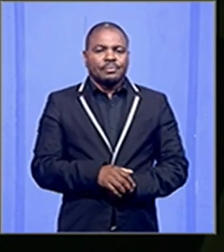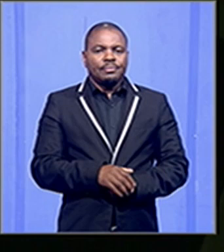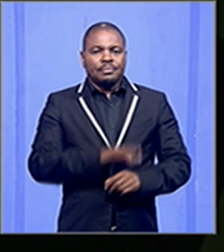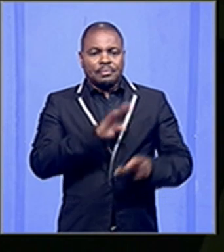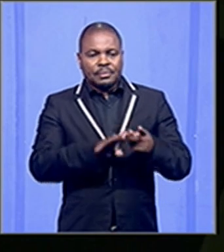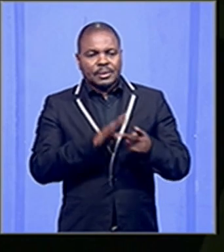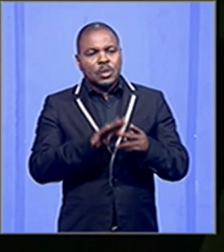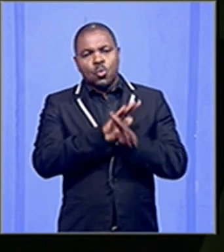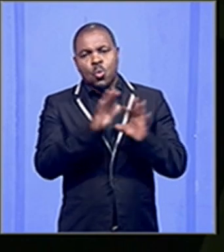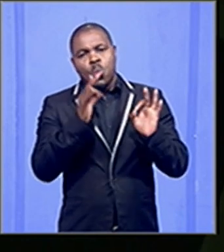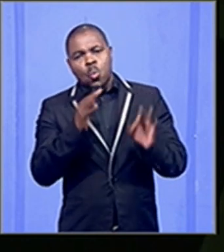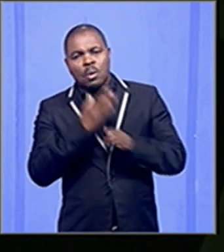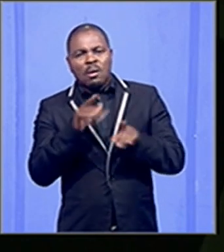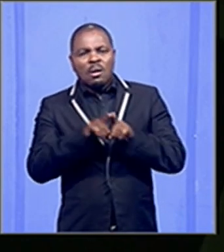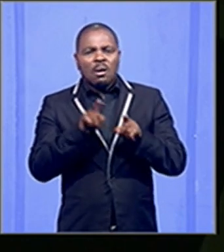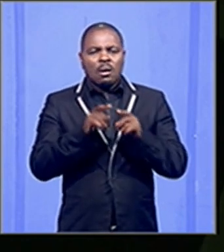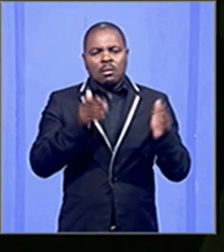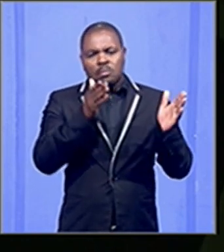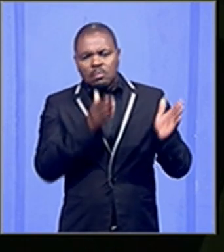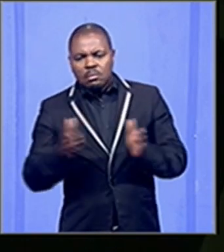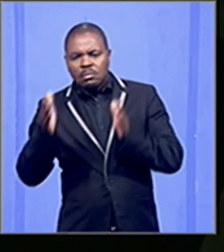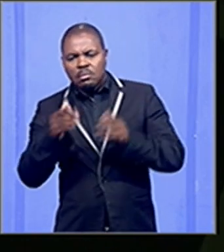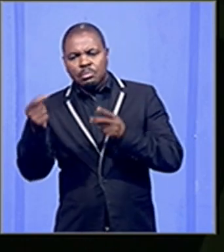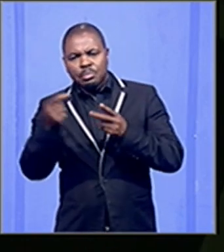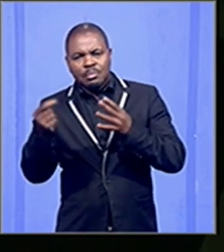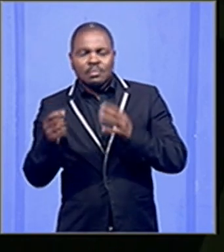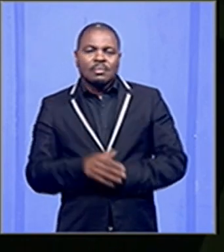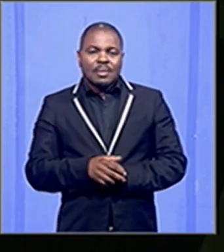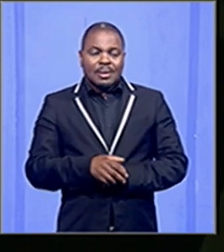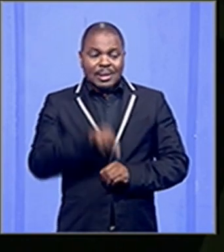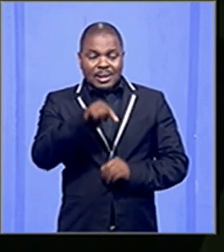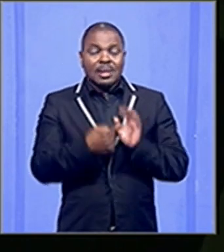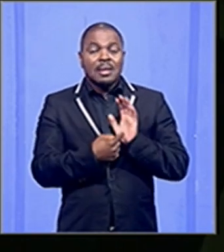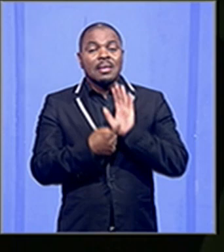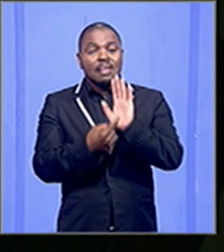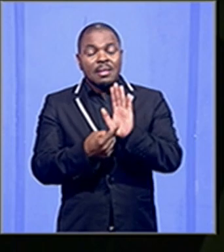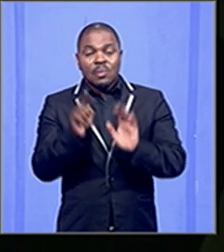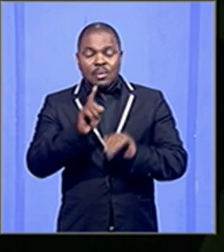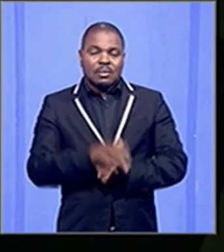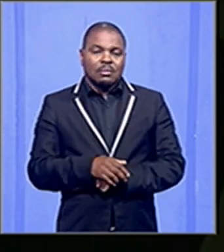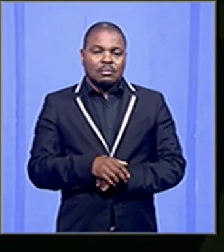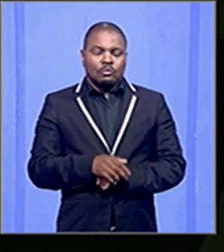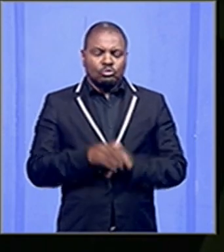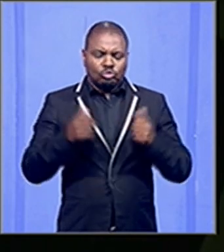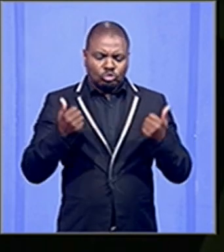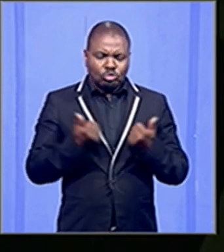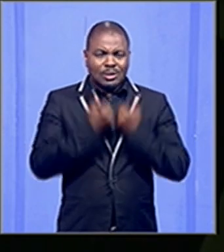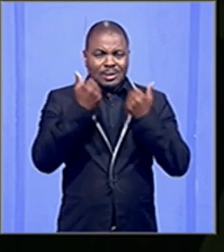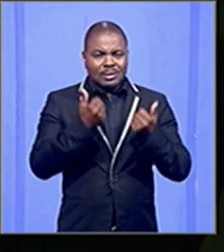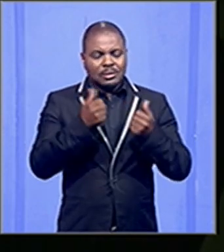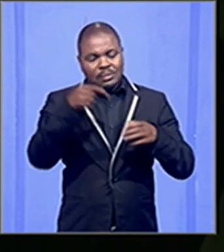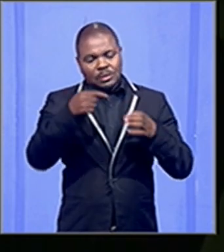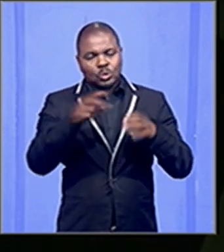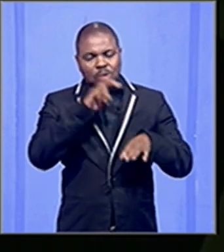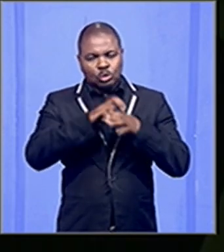inefficiencies in our logistics, this is indicative of the challenges we need to